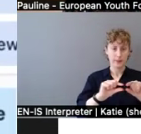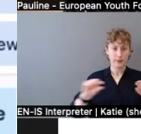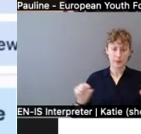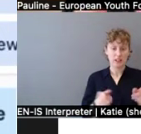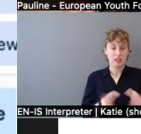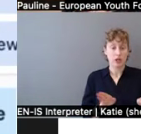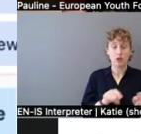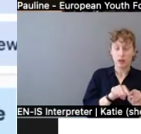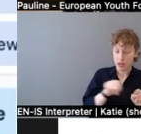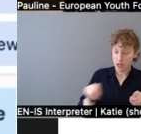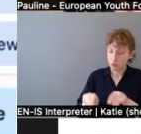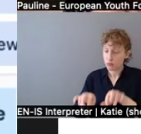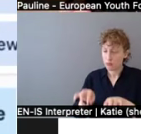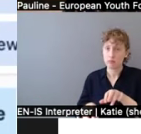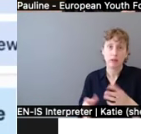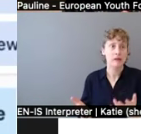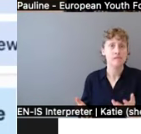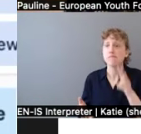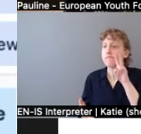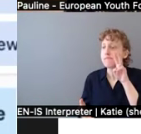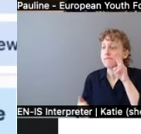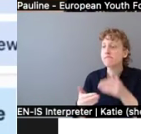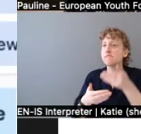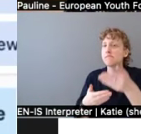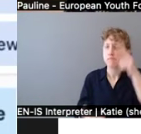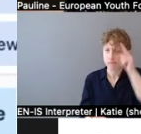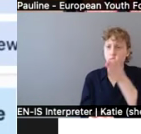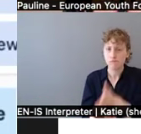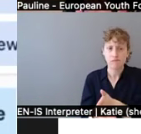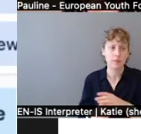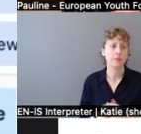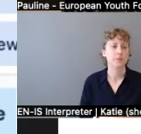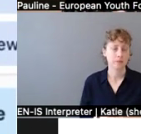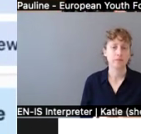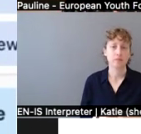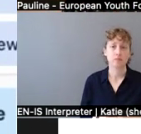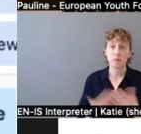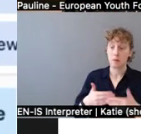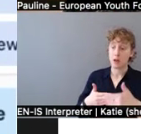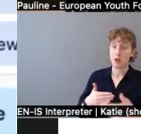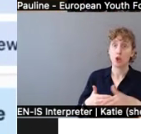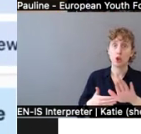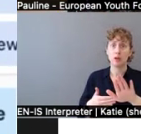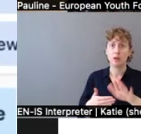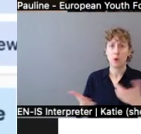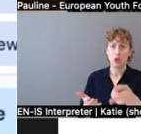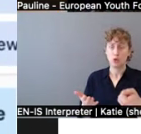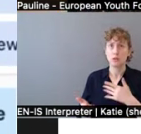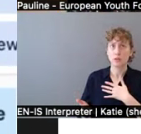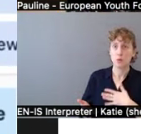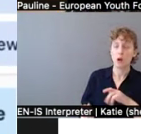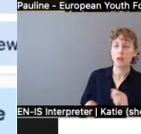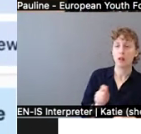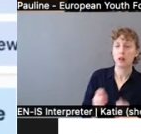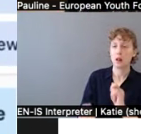decided because your needs might change or because you don't know what type of training you want to follow yet. This is completely fine. And